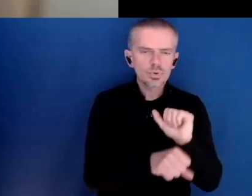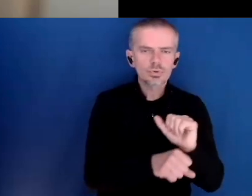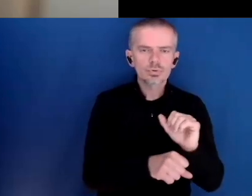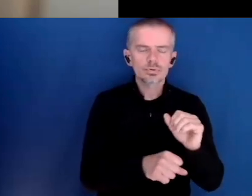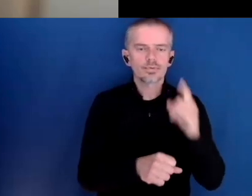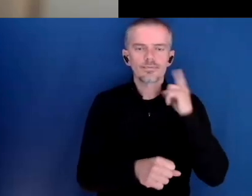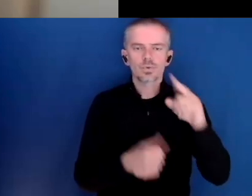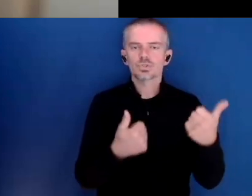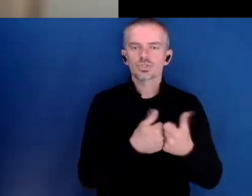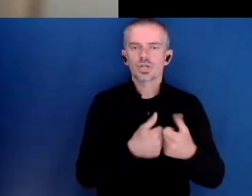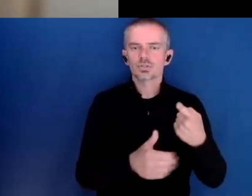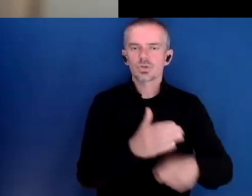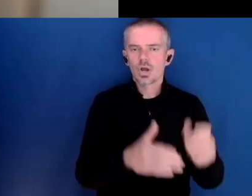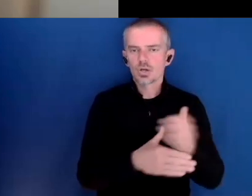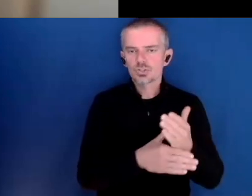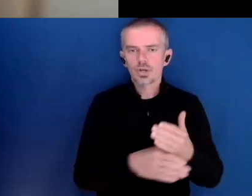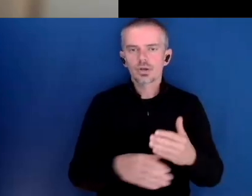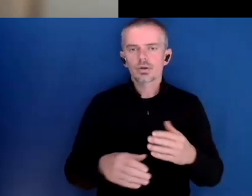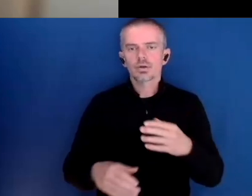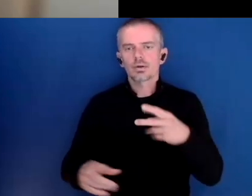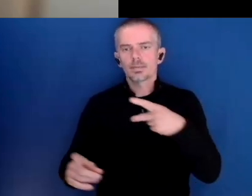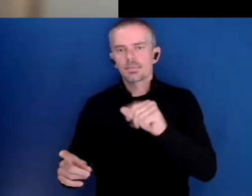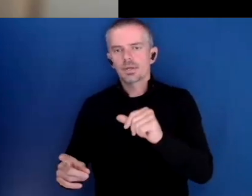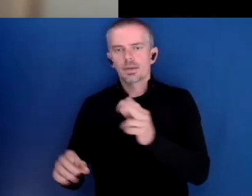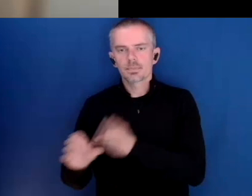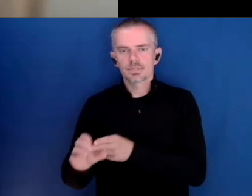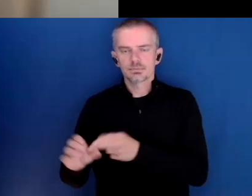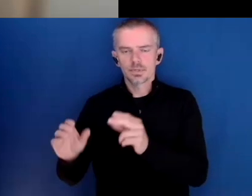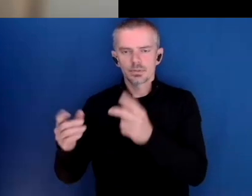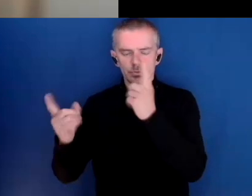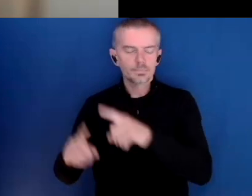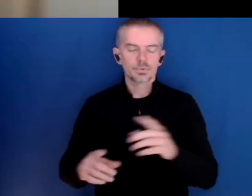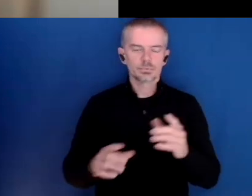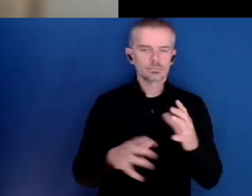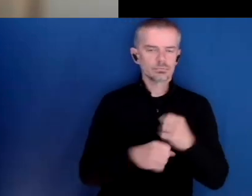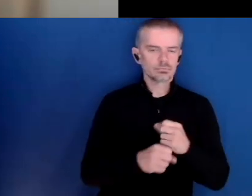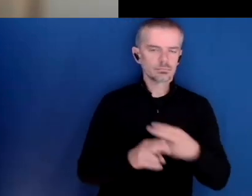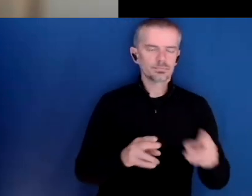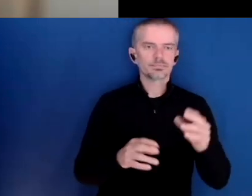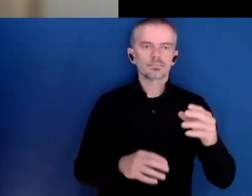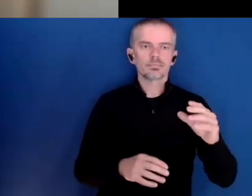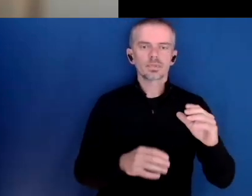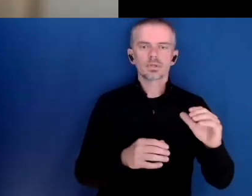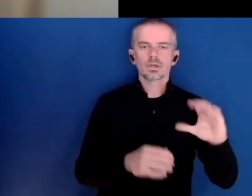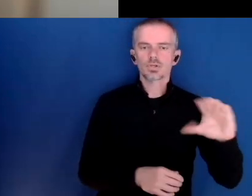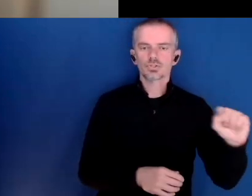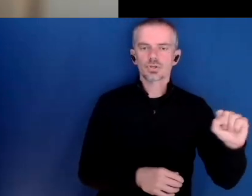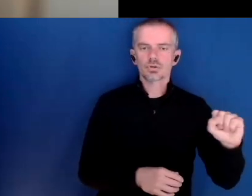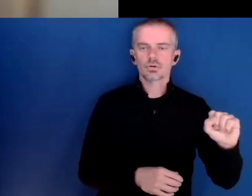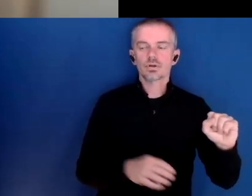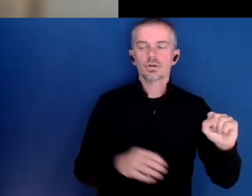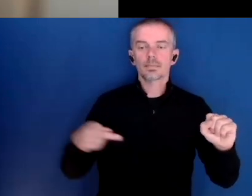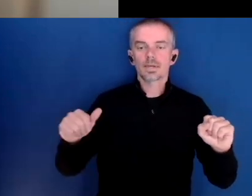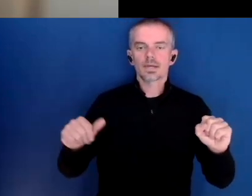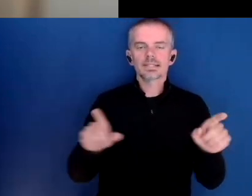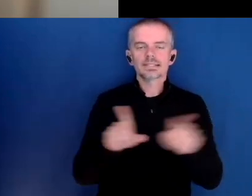share and a participating agreement? So just as a quick clarification, a challenge cost share and a participating agreement, those are both the same type of